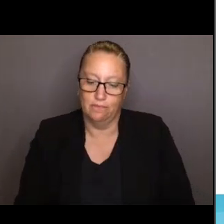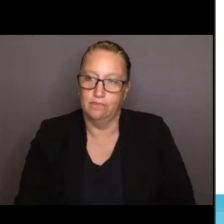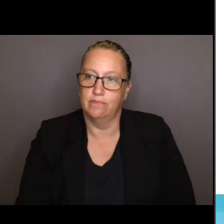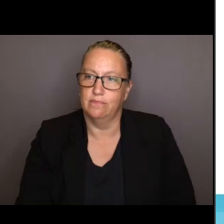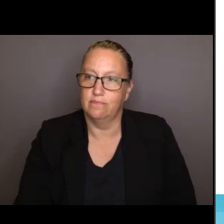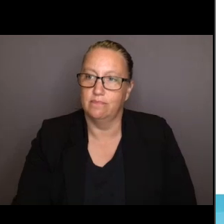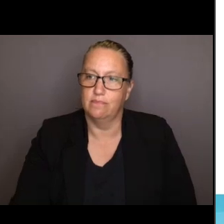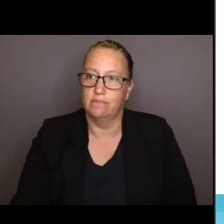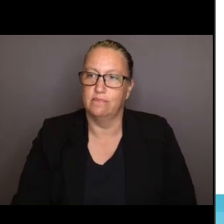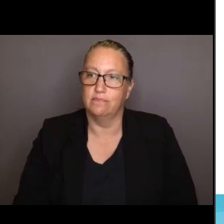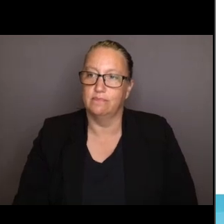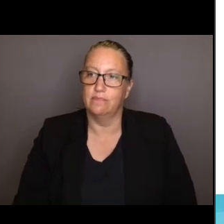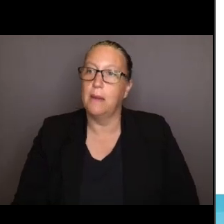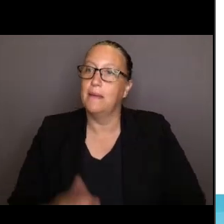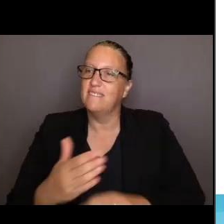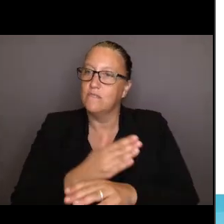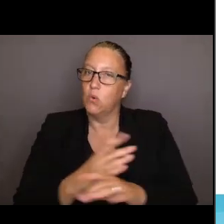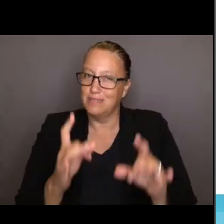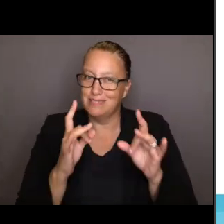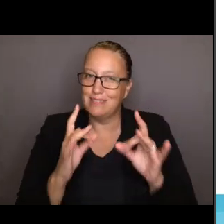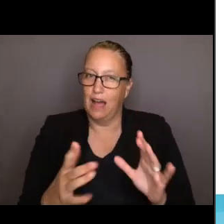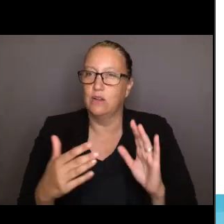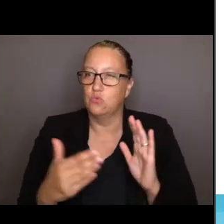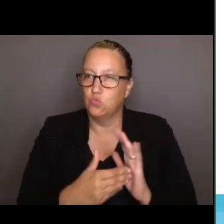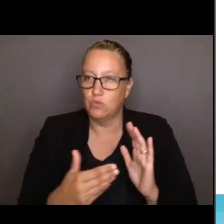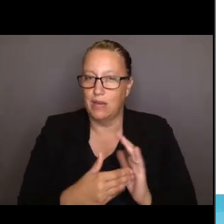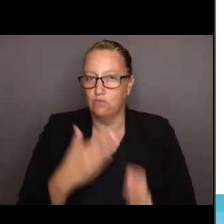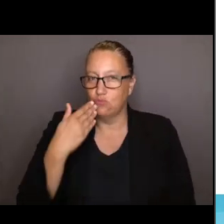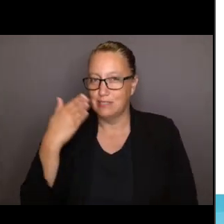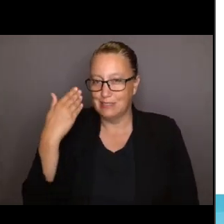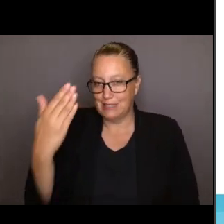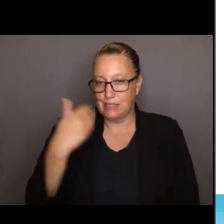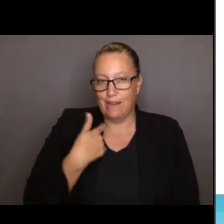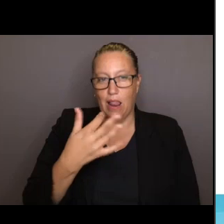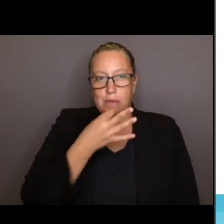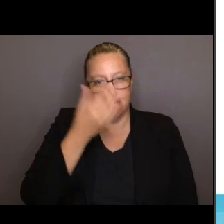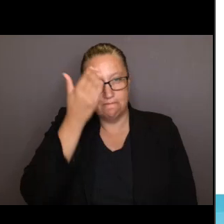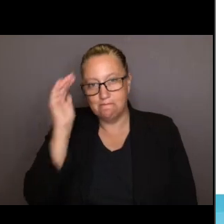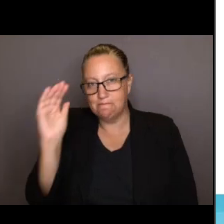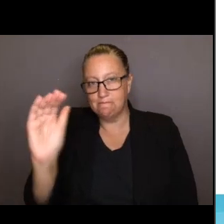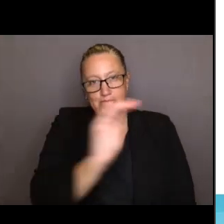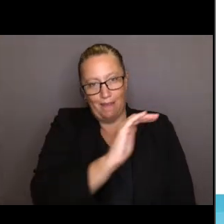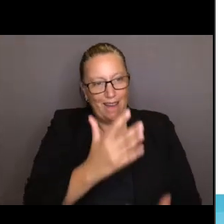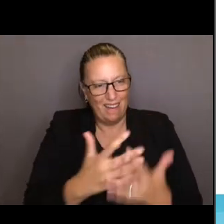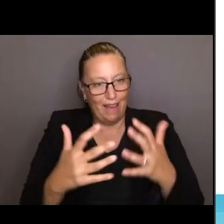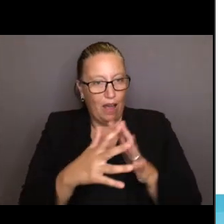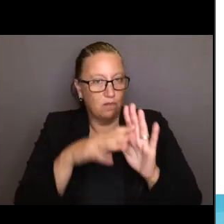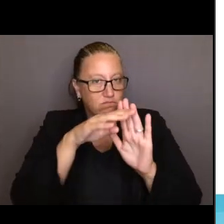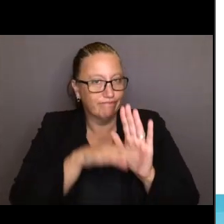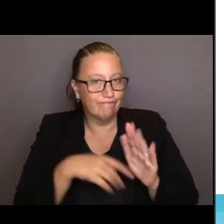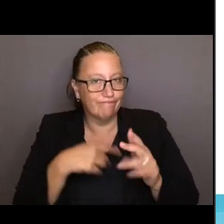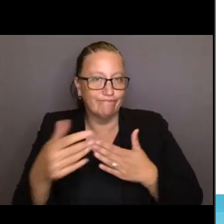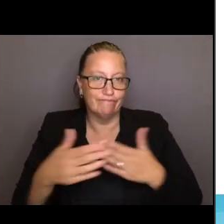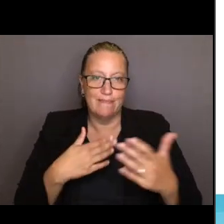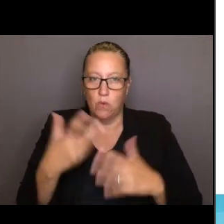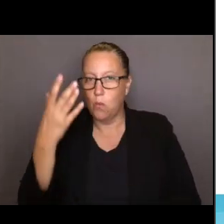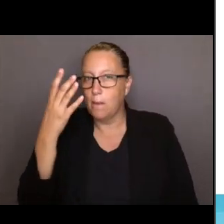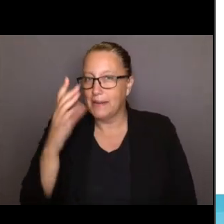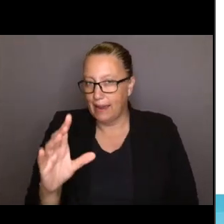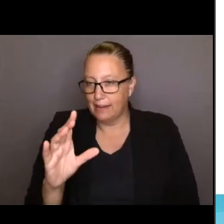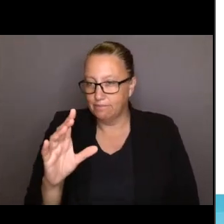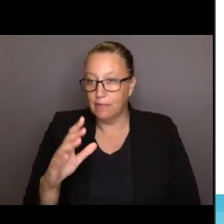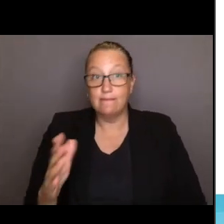Before we kick off the presentation content today, I've got a little bit of housekeeping to run through with you all. Firstly, this webinar is